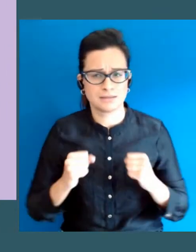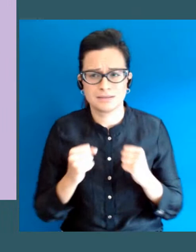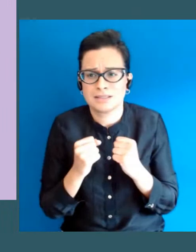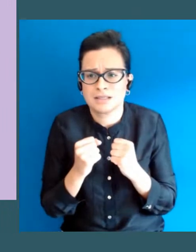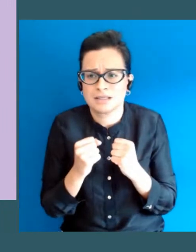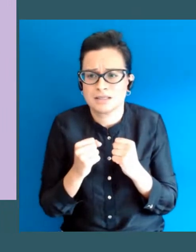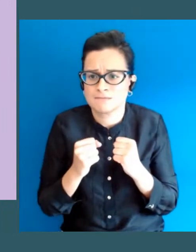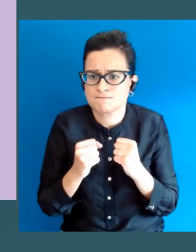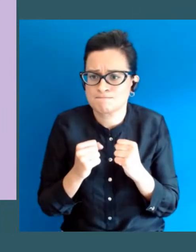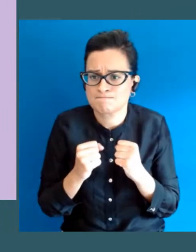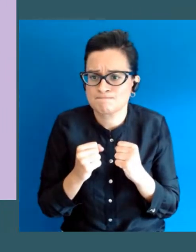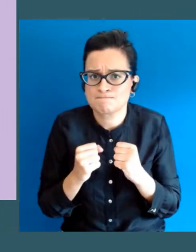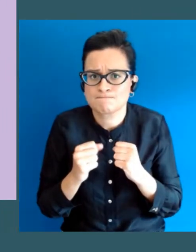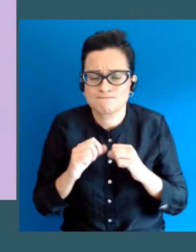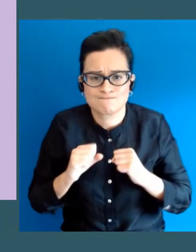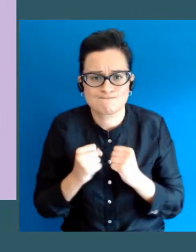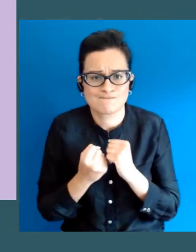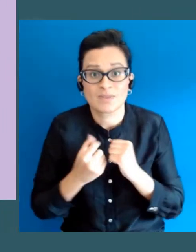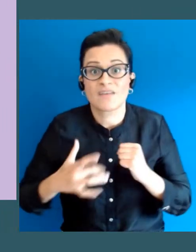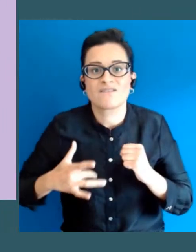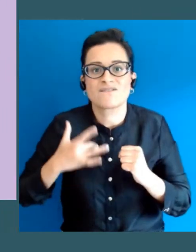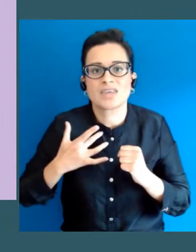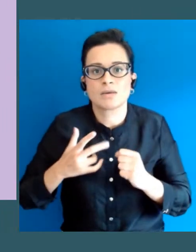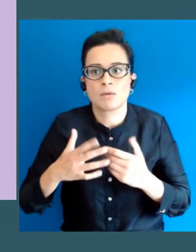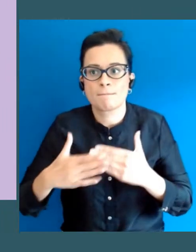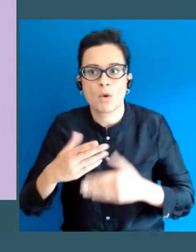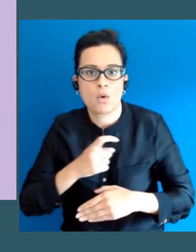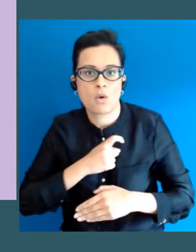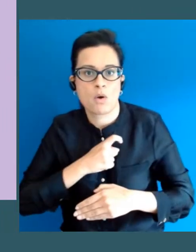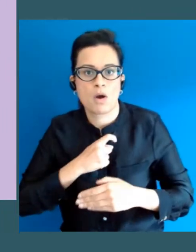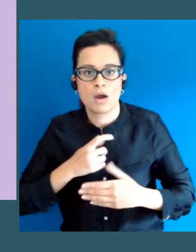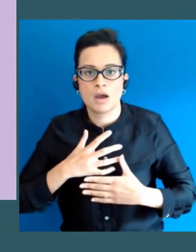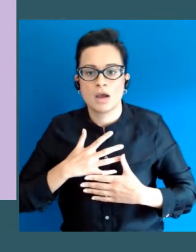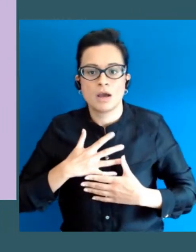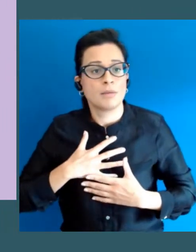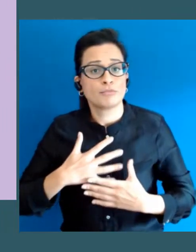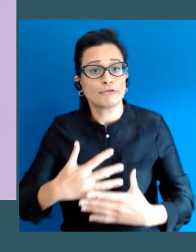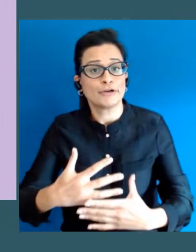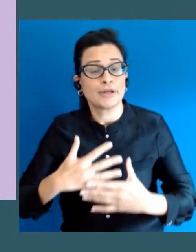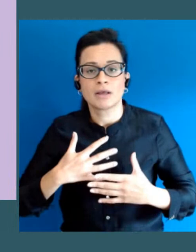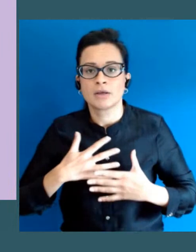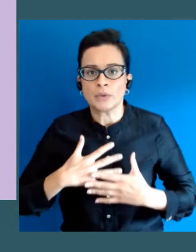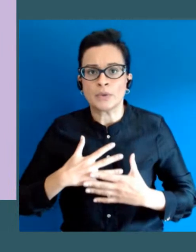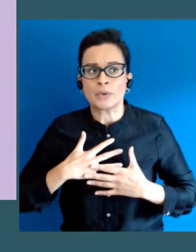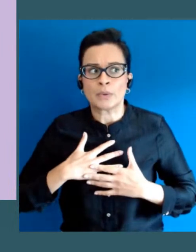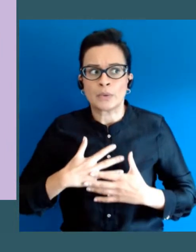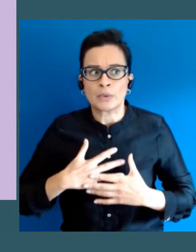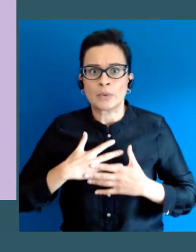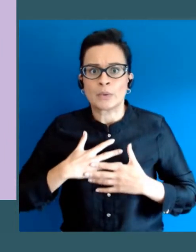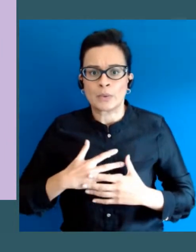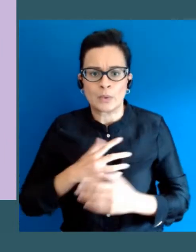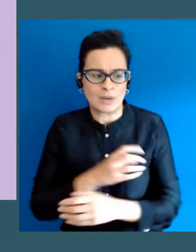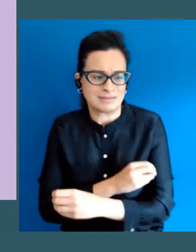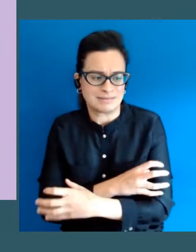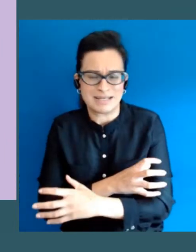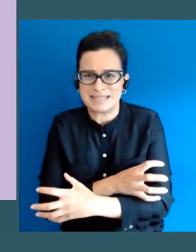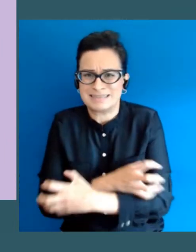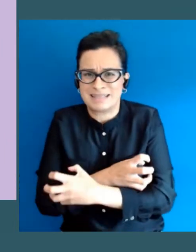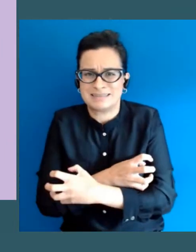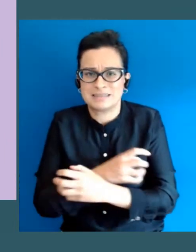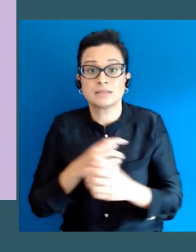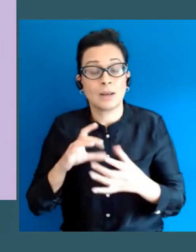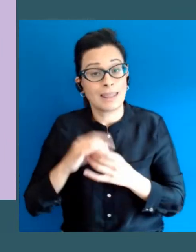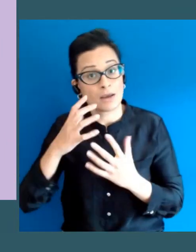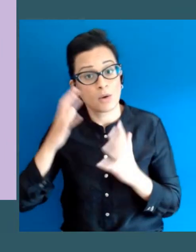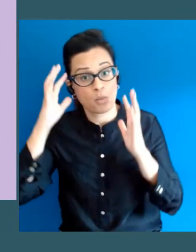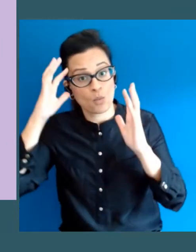can actually make us feel more anxiety. So shallow breathing and tense muscles are linked very much to worry and anxiety.